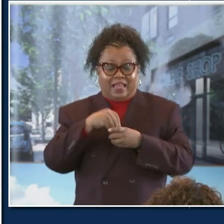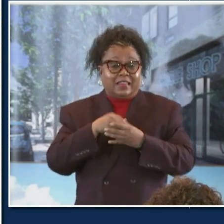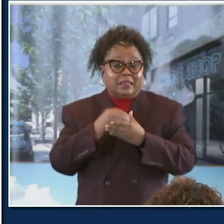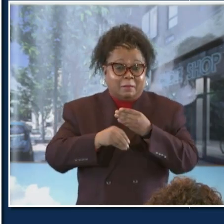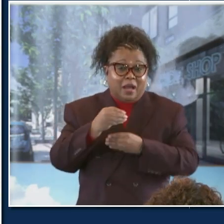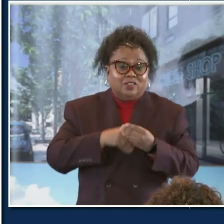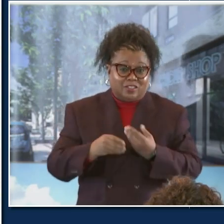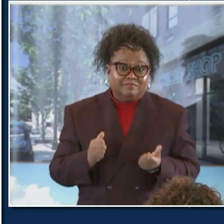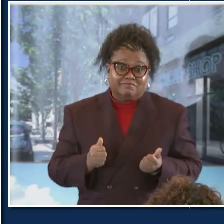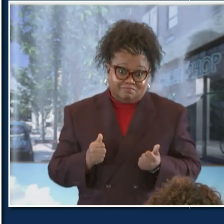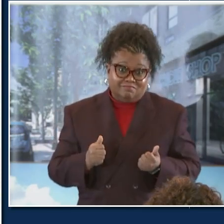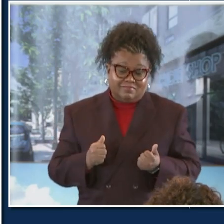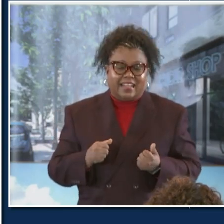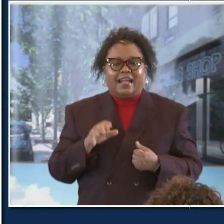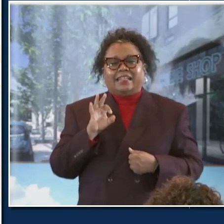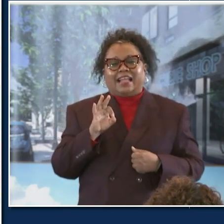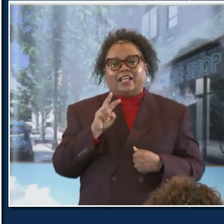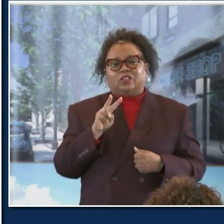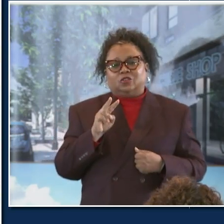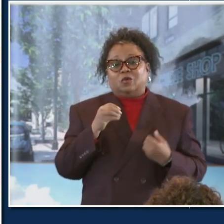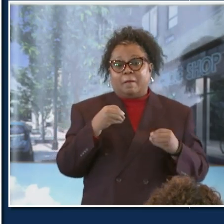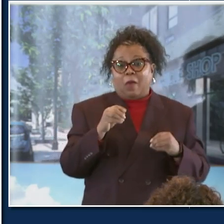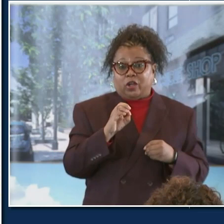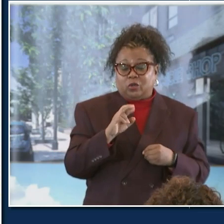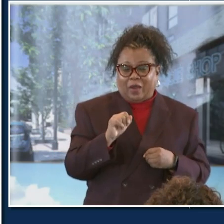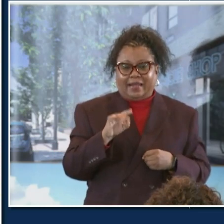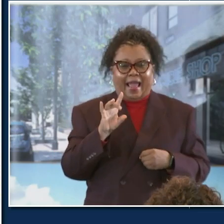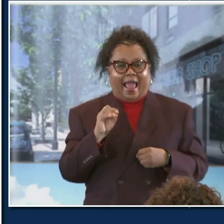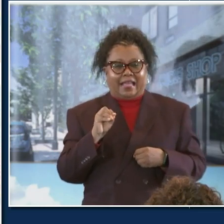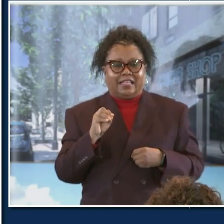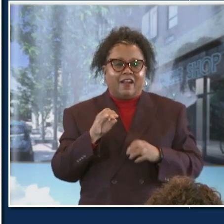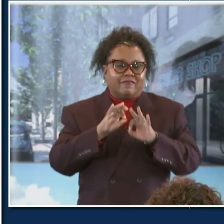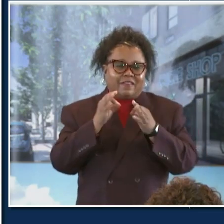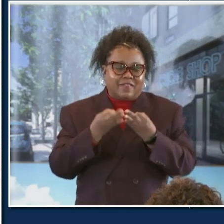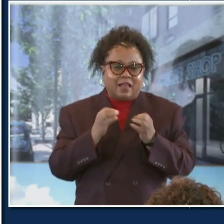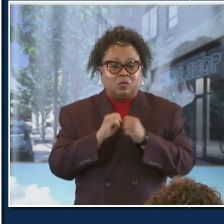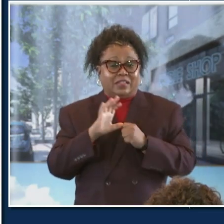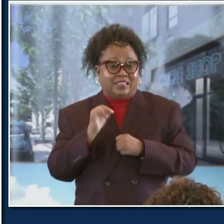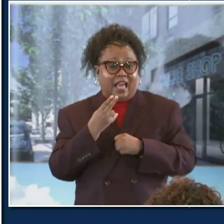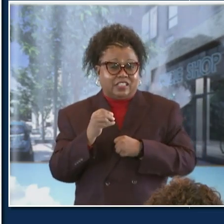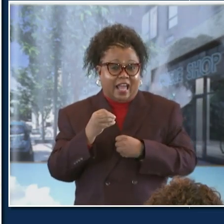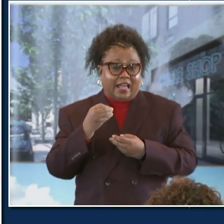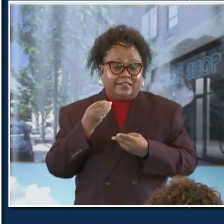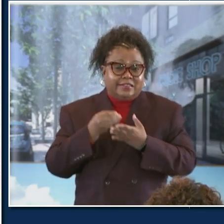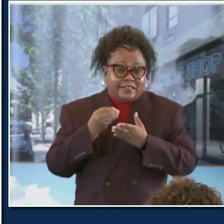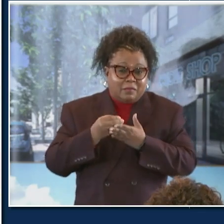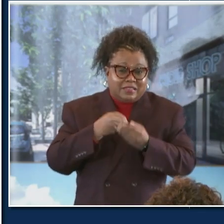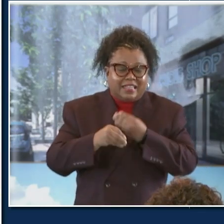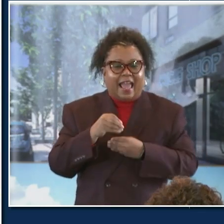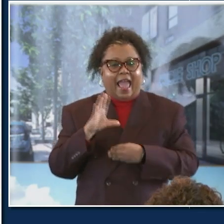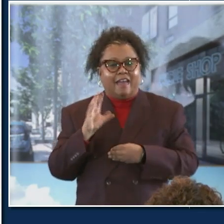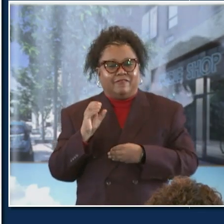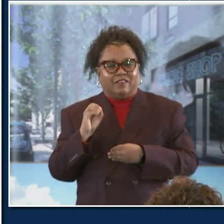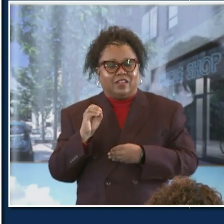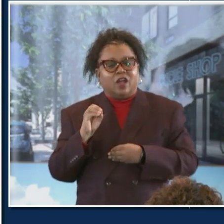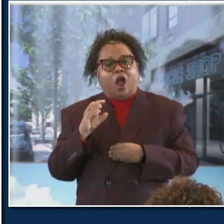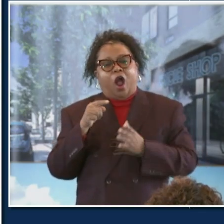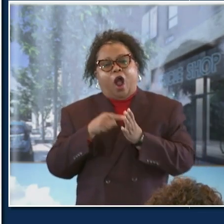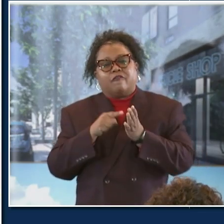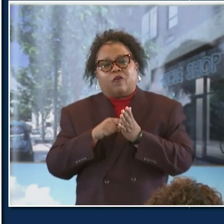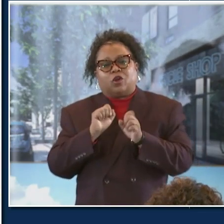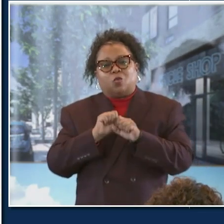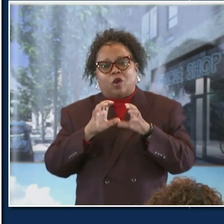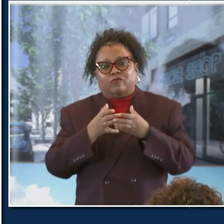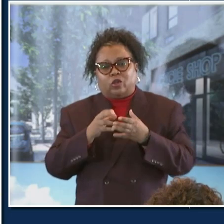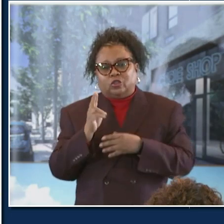budget. 92 are market rate, 80 are for families with CHA subsidies, and 50 are affordable